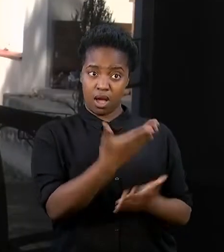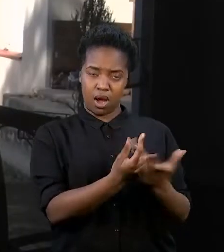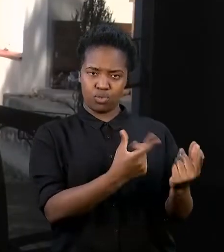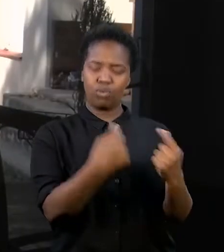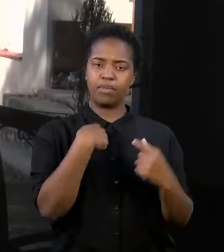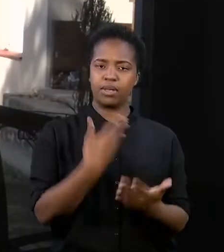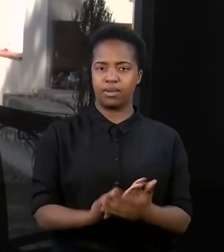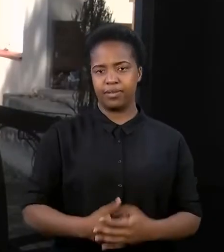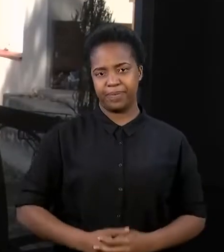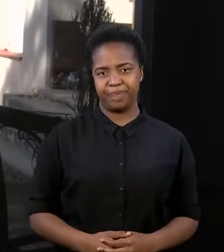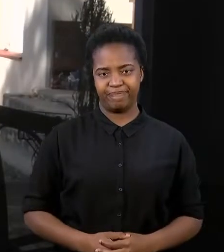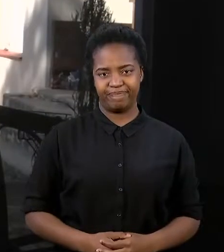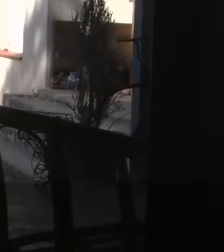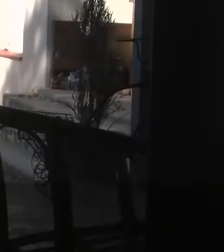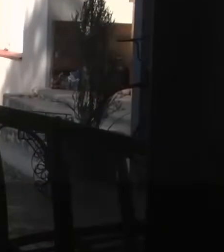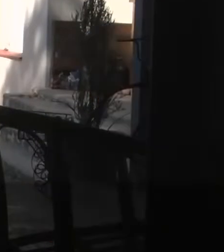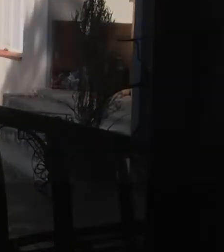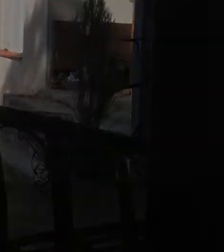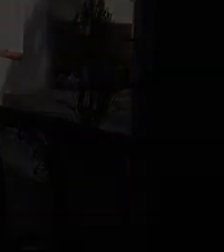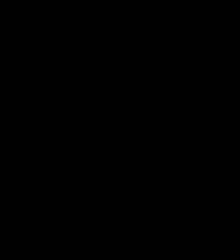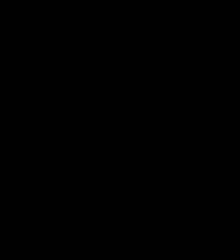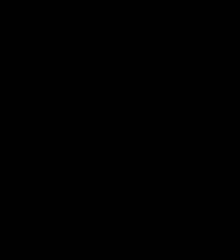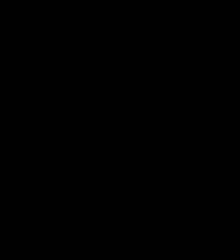they can do that, so can I do that.